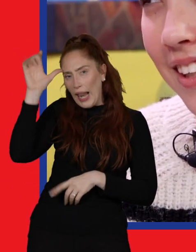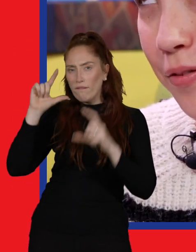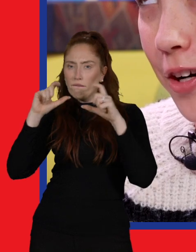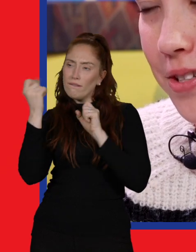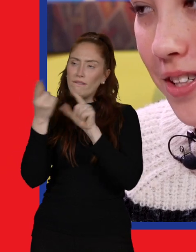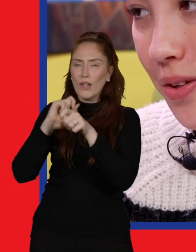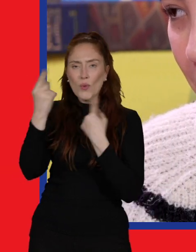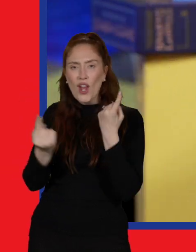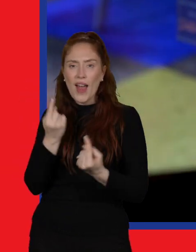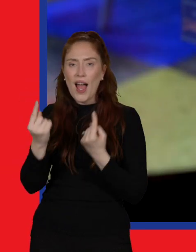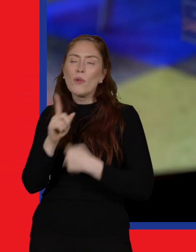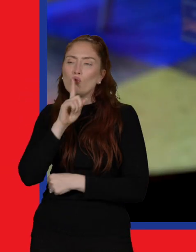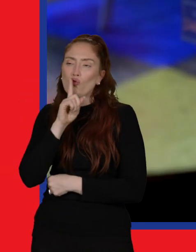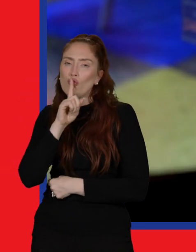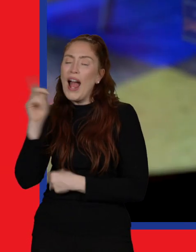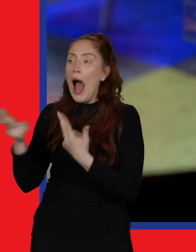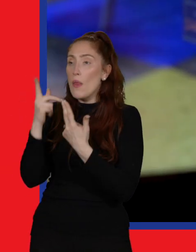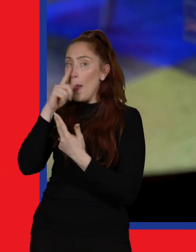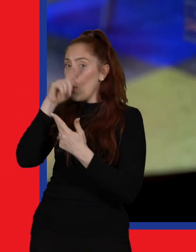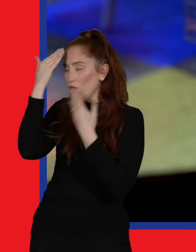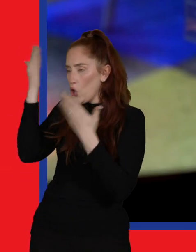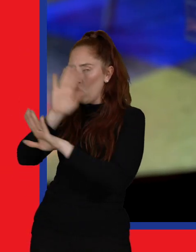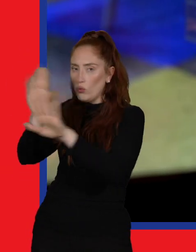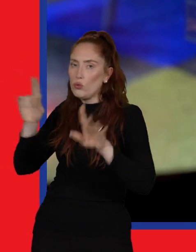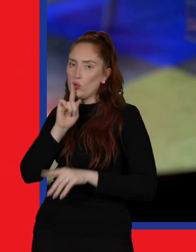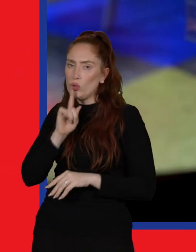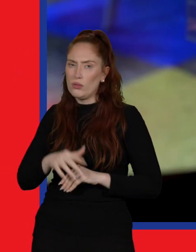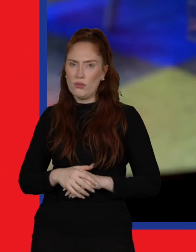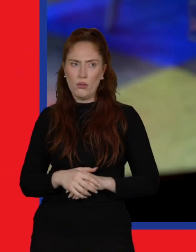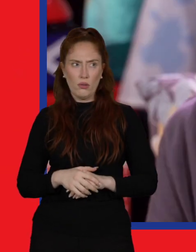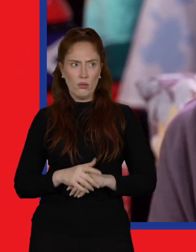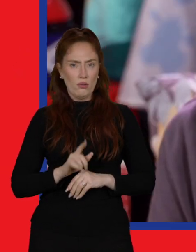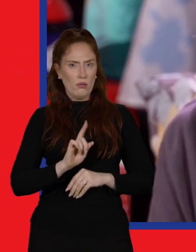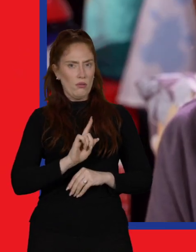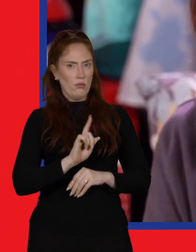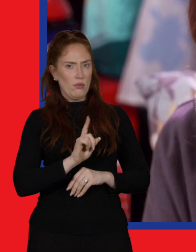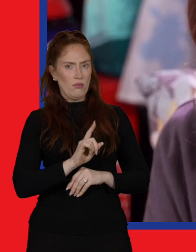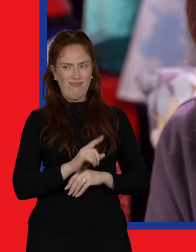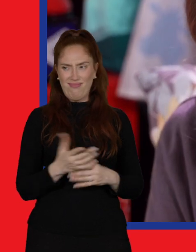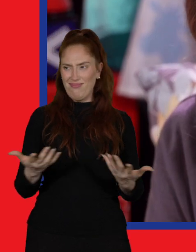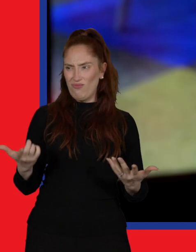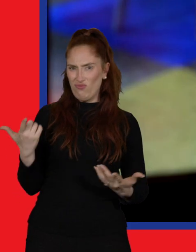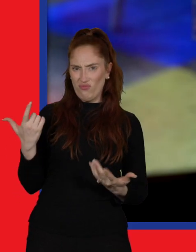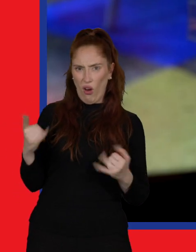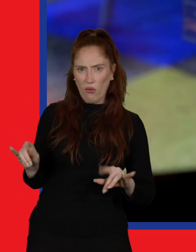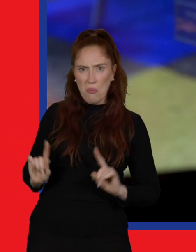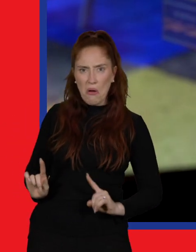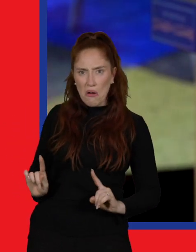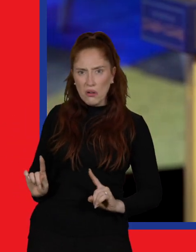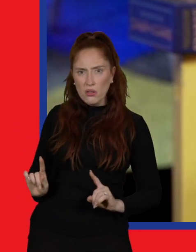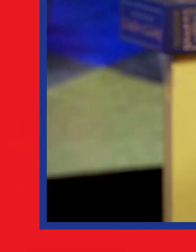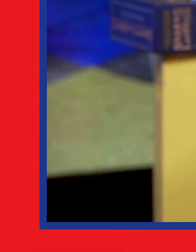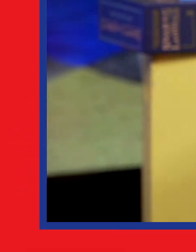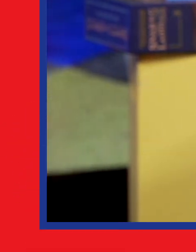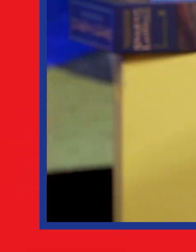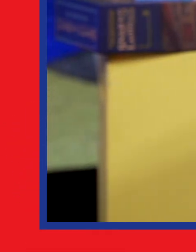send silly photos to each other all the time. Anyway, it's just between us, so no one else knows. Wait, what? Why? What's wrong